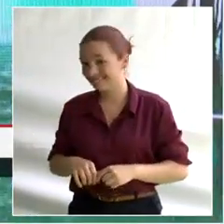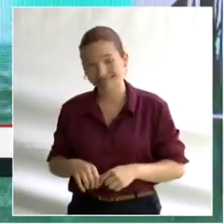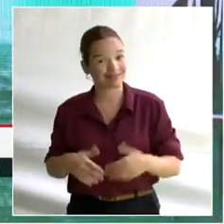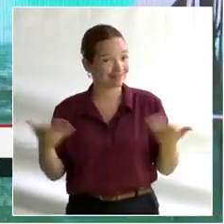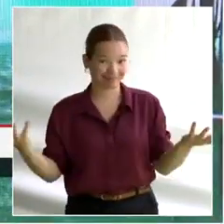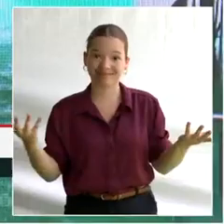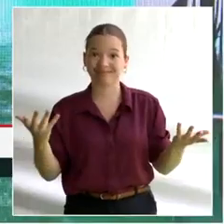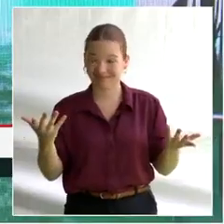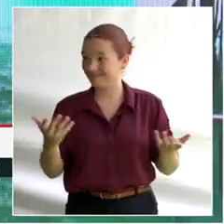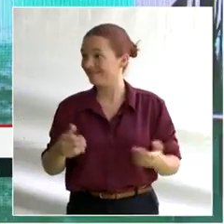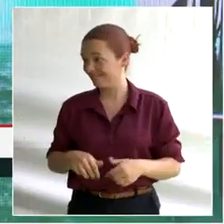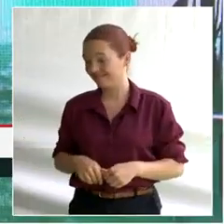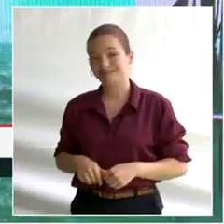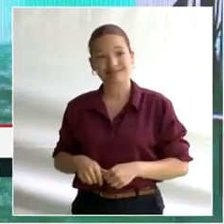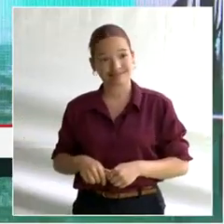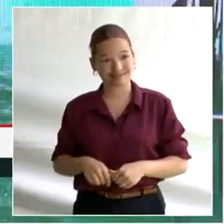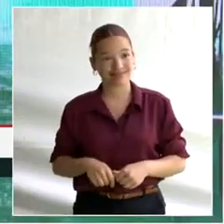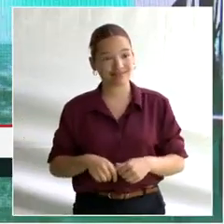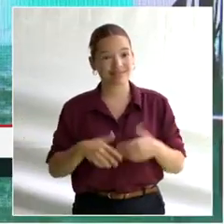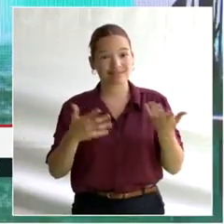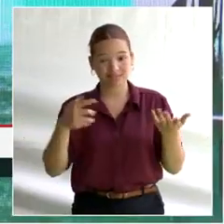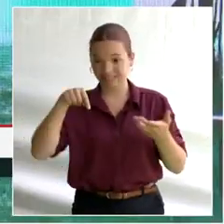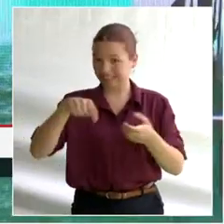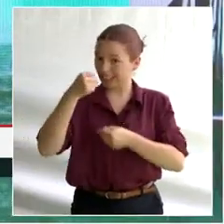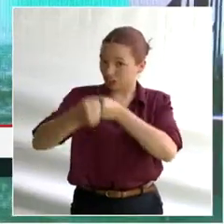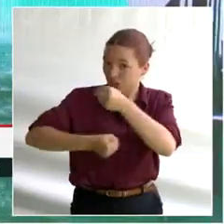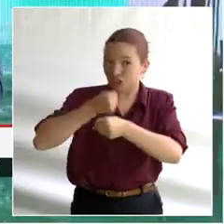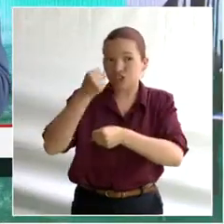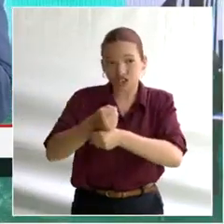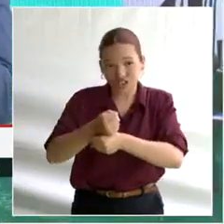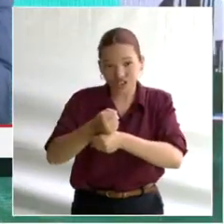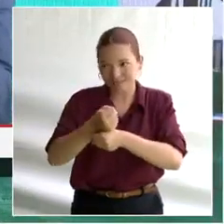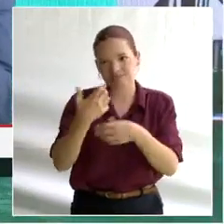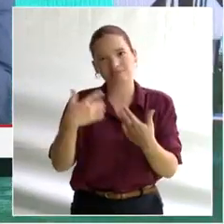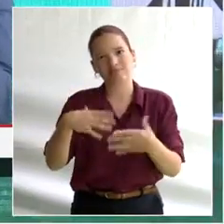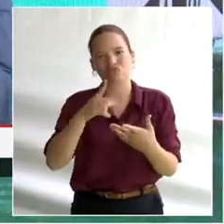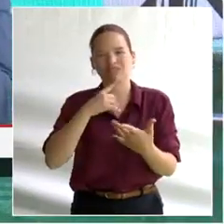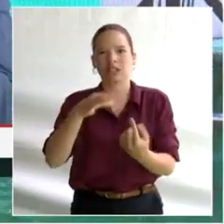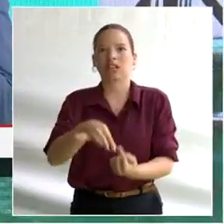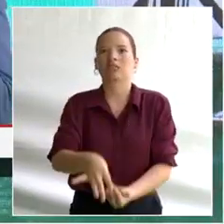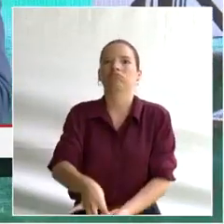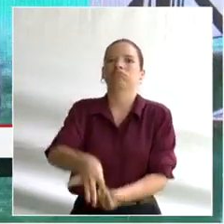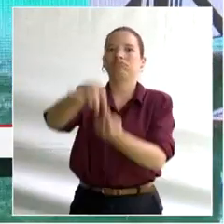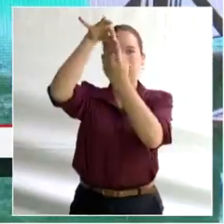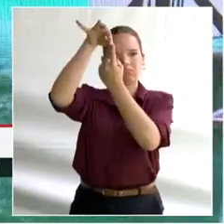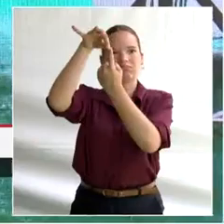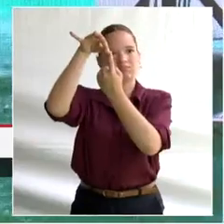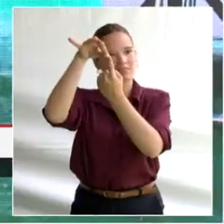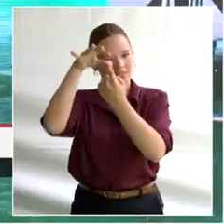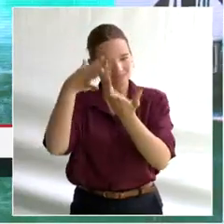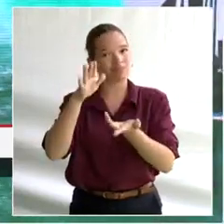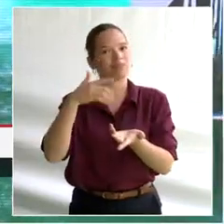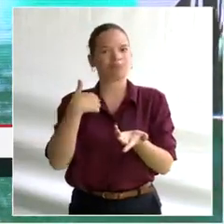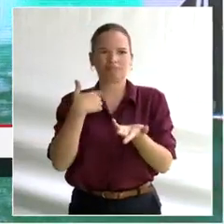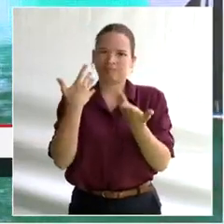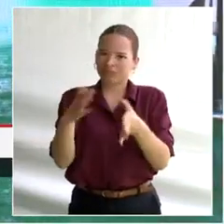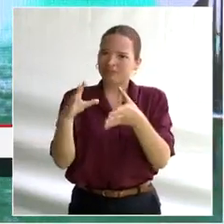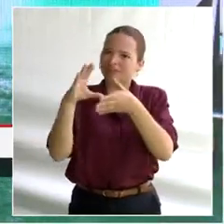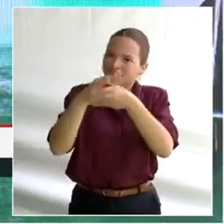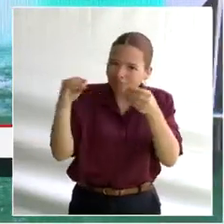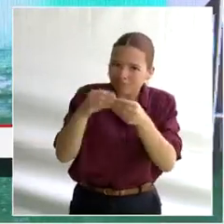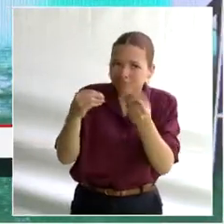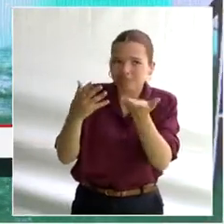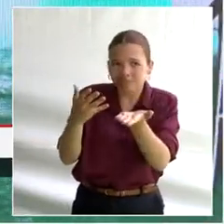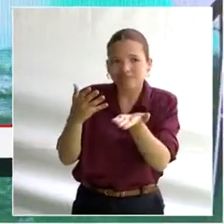So this is a really special year. Andrew mentioned that we have become the only combined 500 level event in